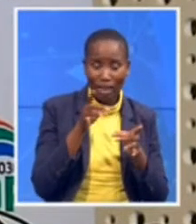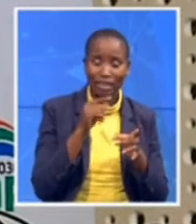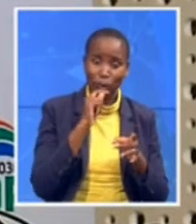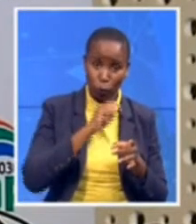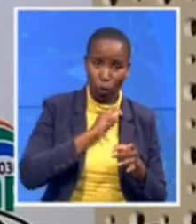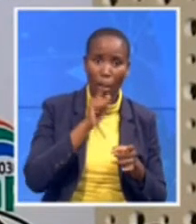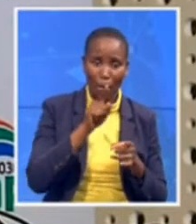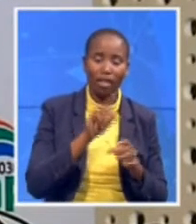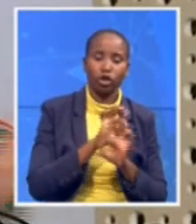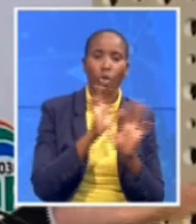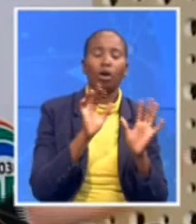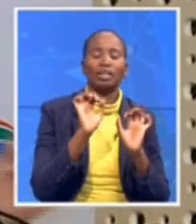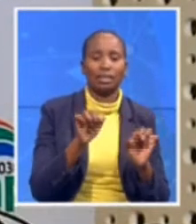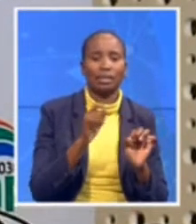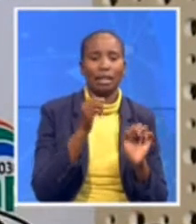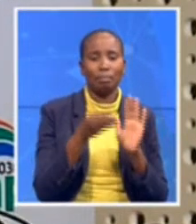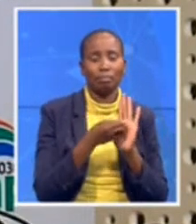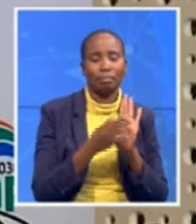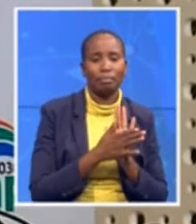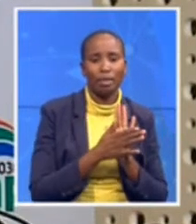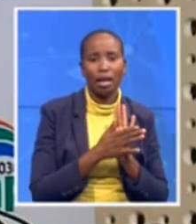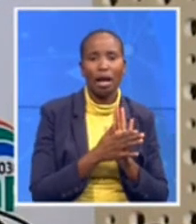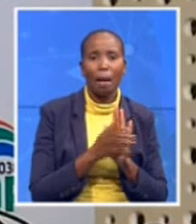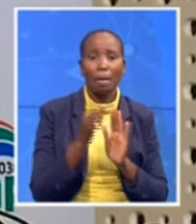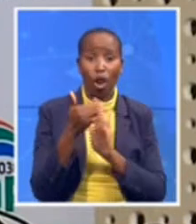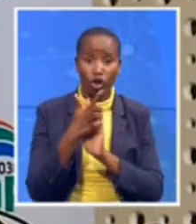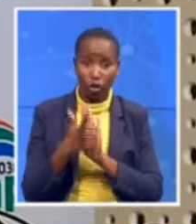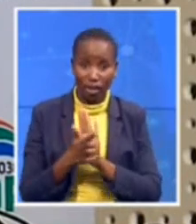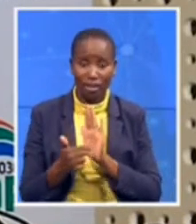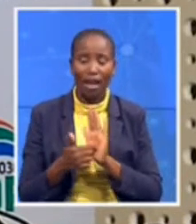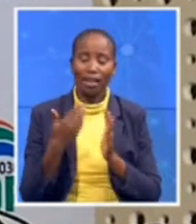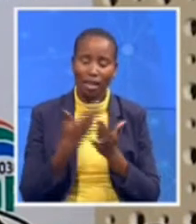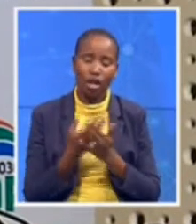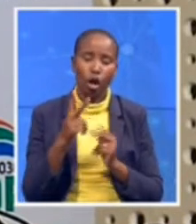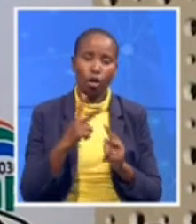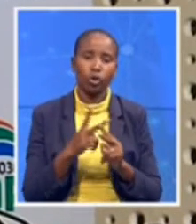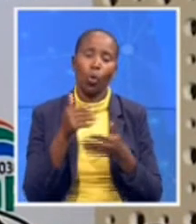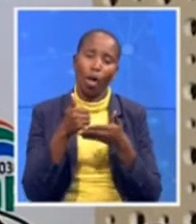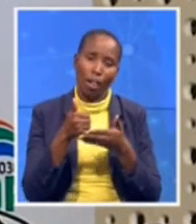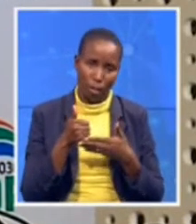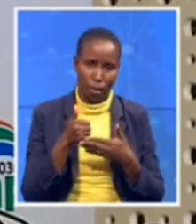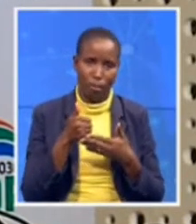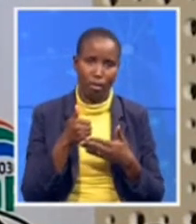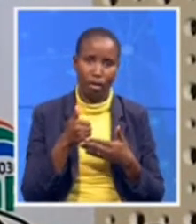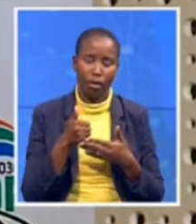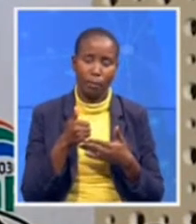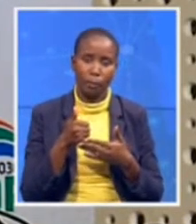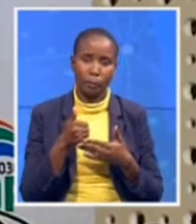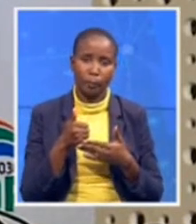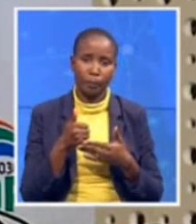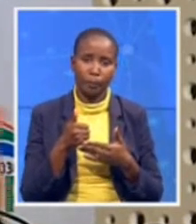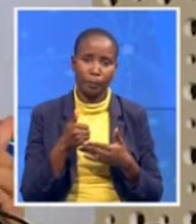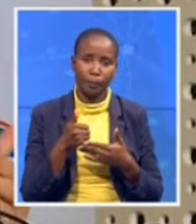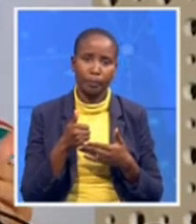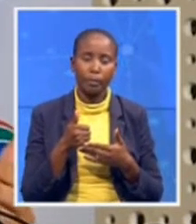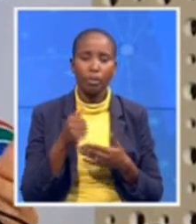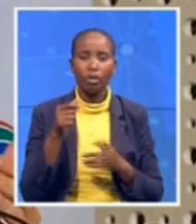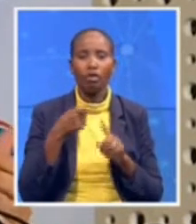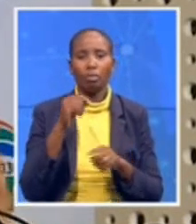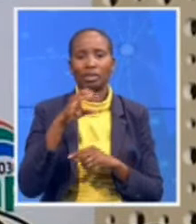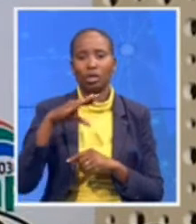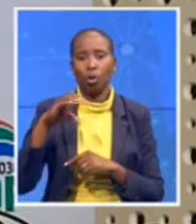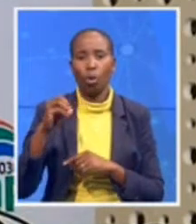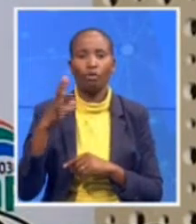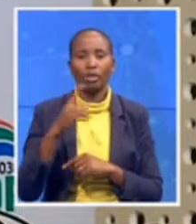the legislation that also assist us. It also expands upon what the CEO has indicated, that it's not just a final decision